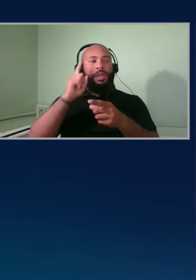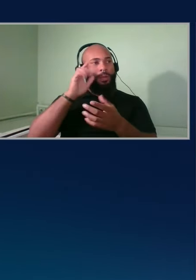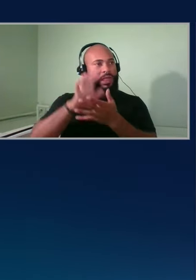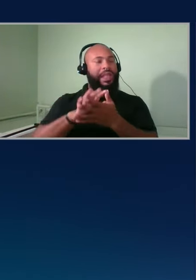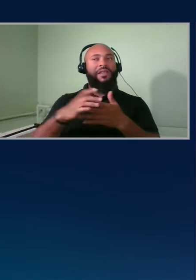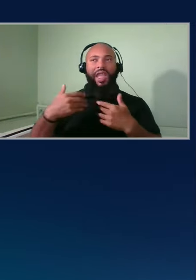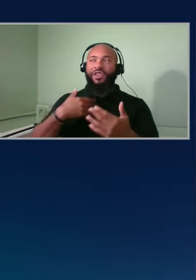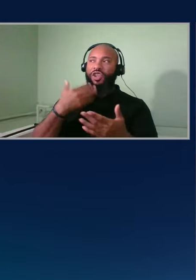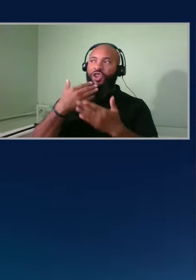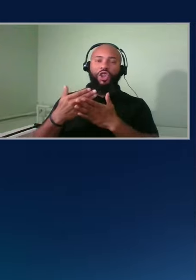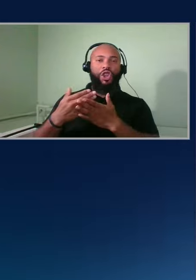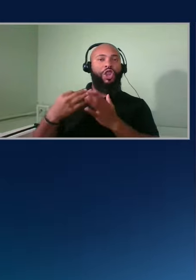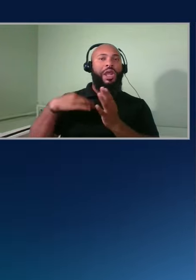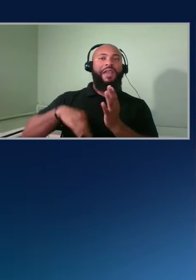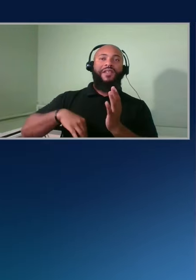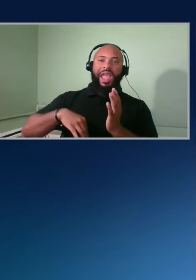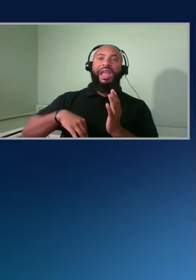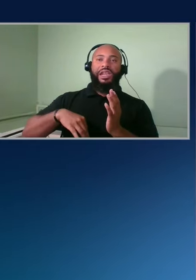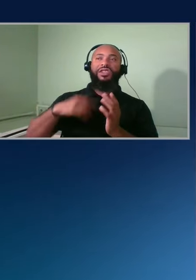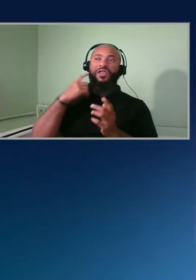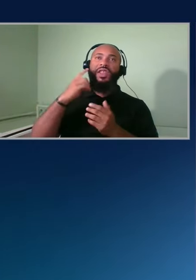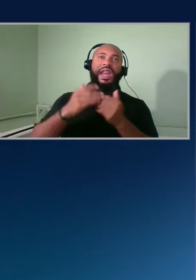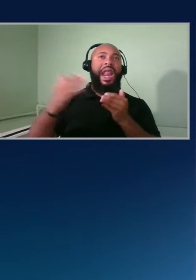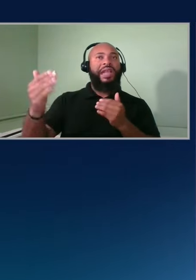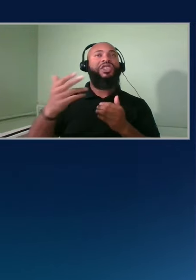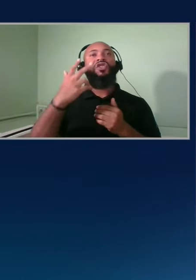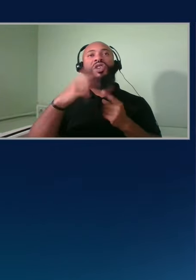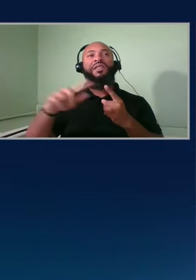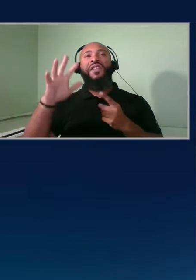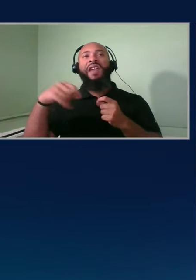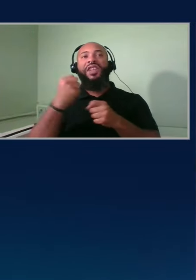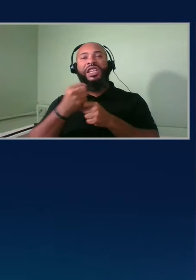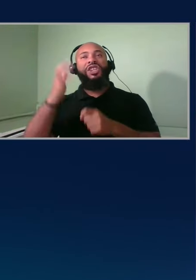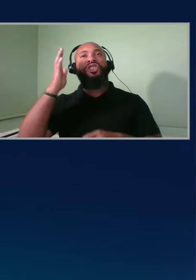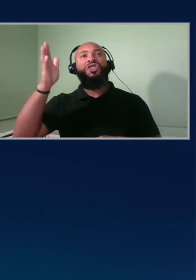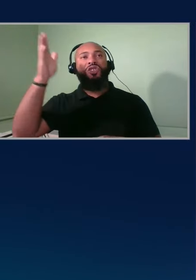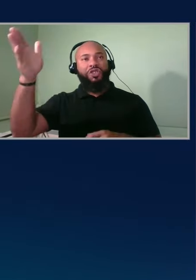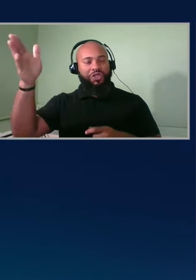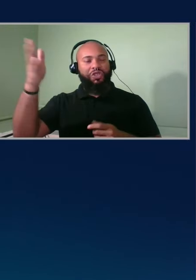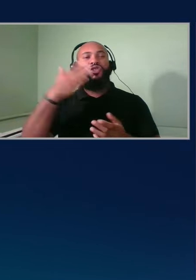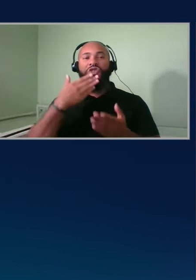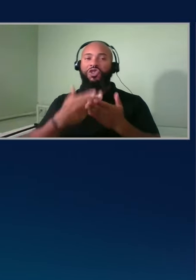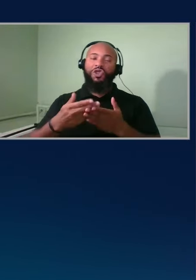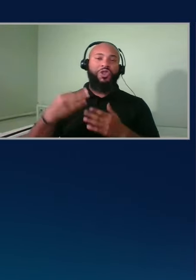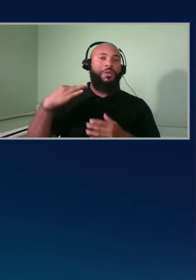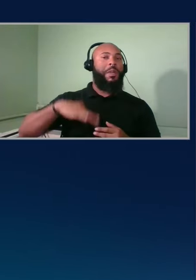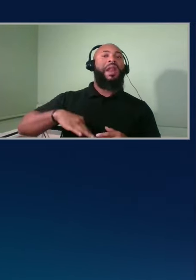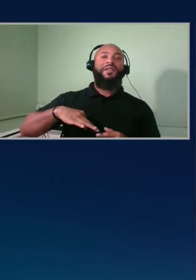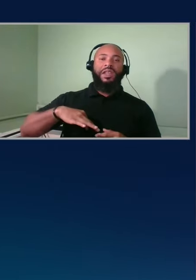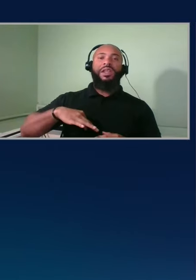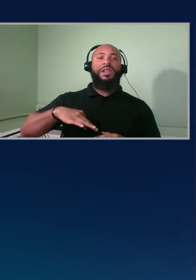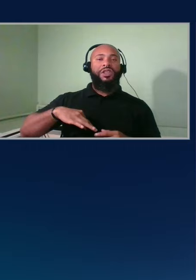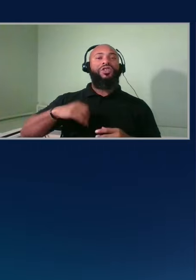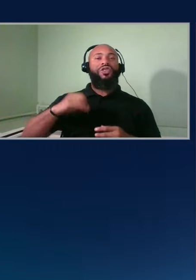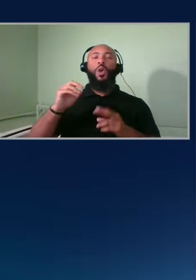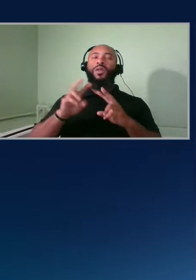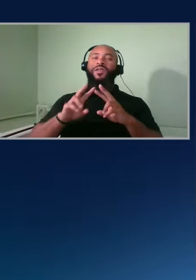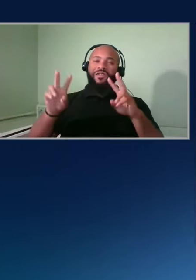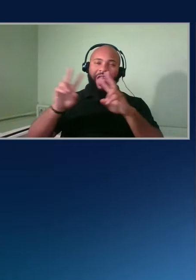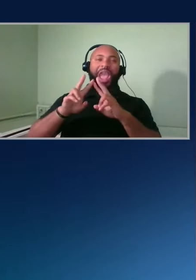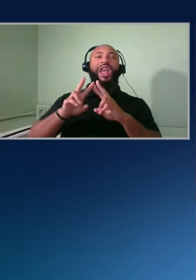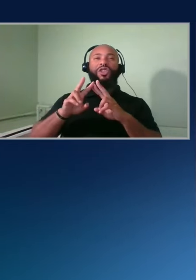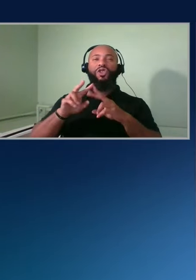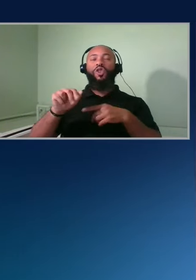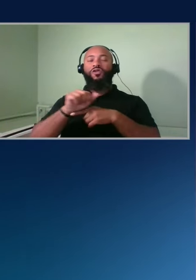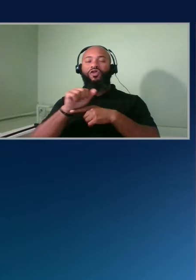to 5 years. So I think the value of training and learning just